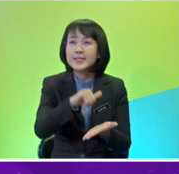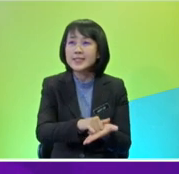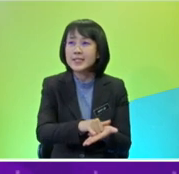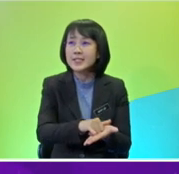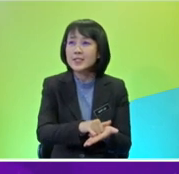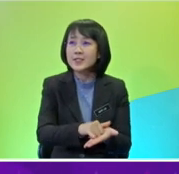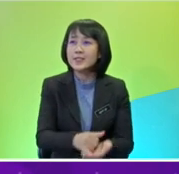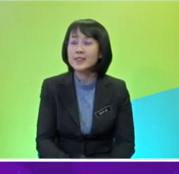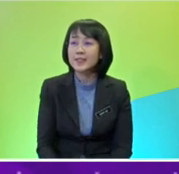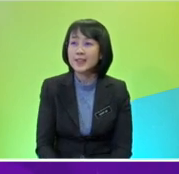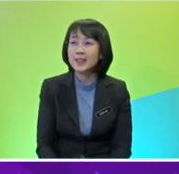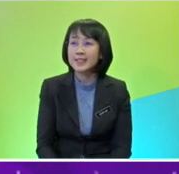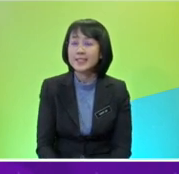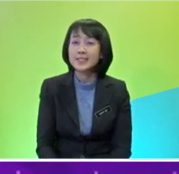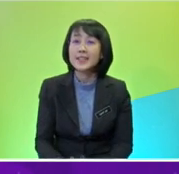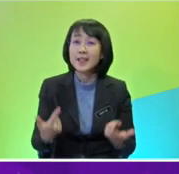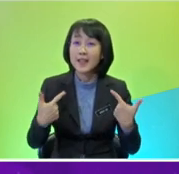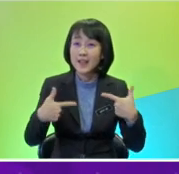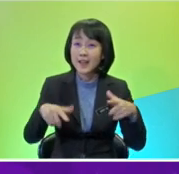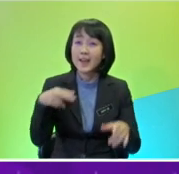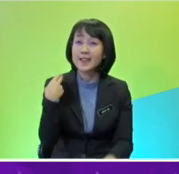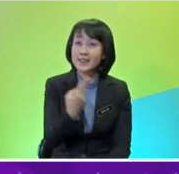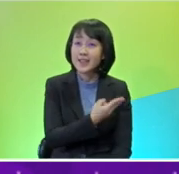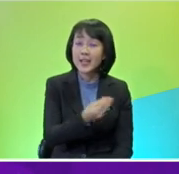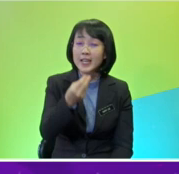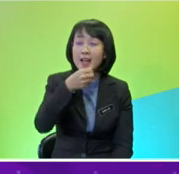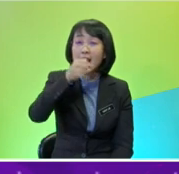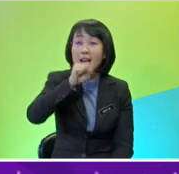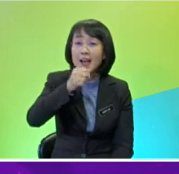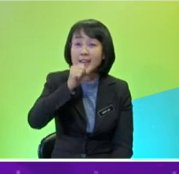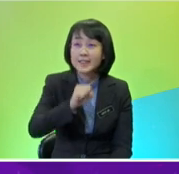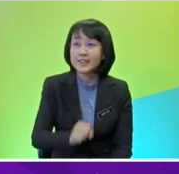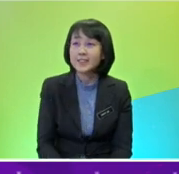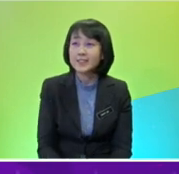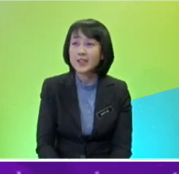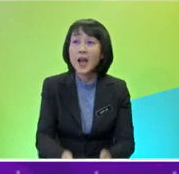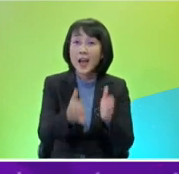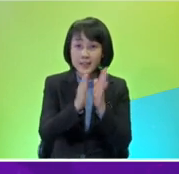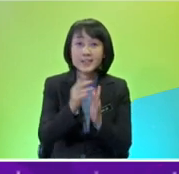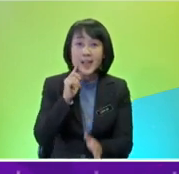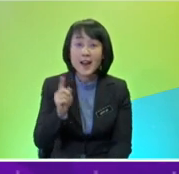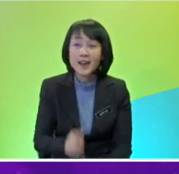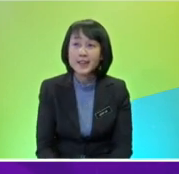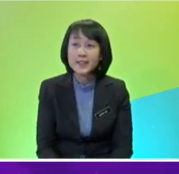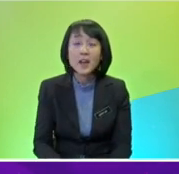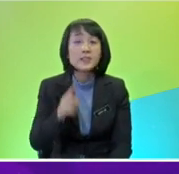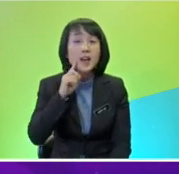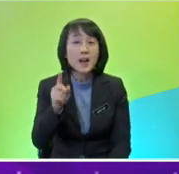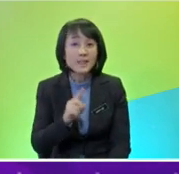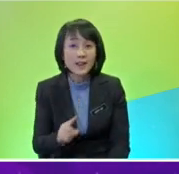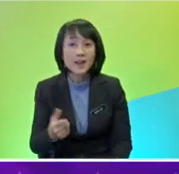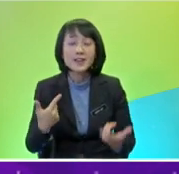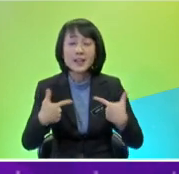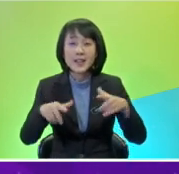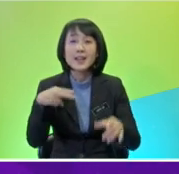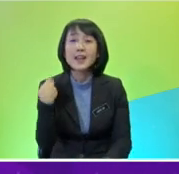Let's eat ice cream. Let's eat ice cream. Okay, now you ask Zahra. Zahra, let's